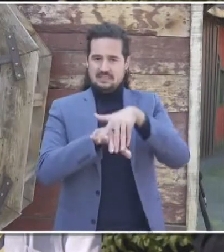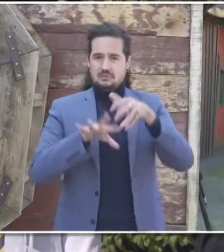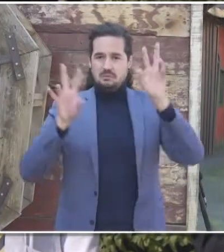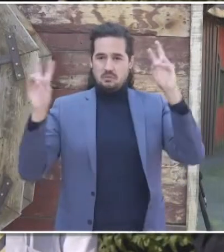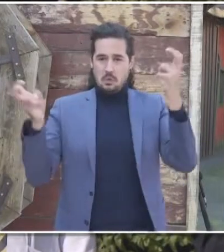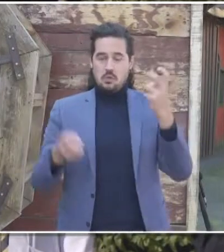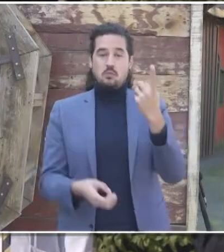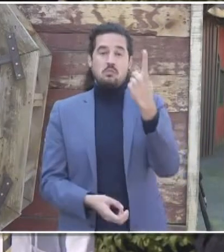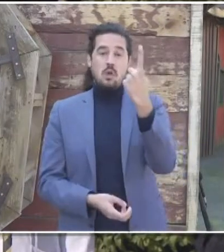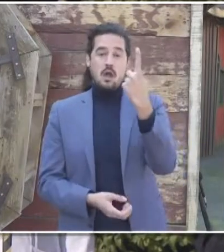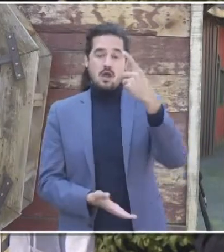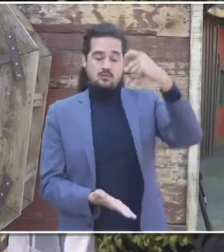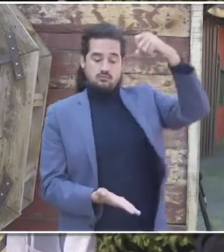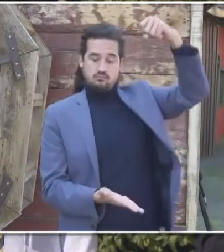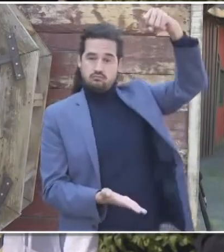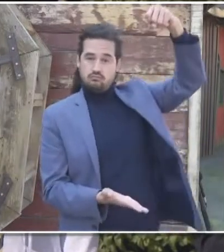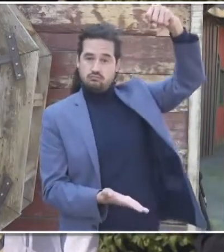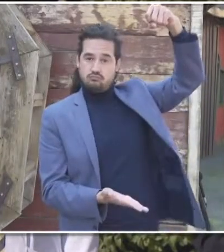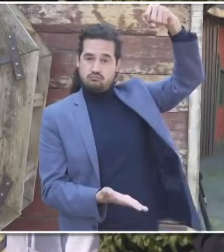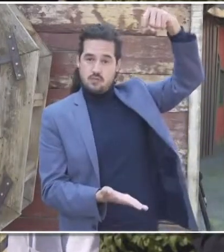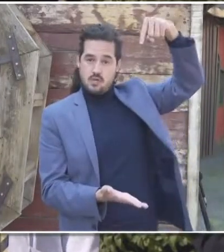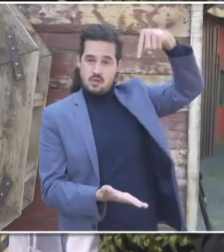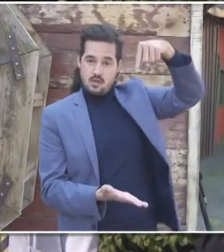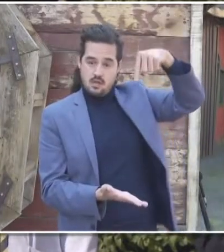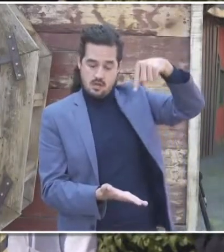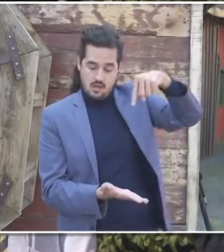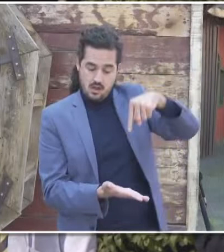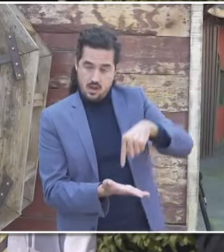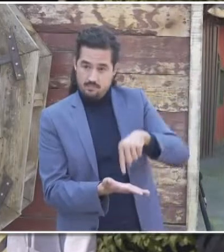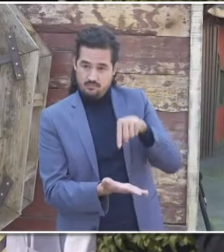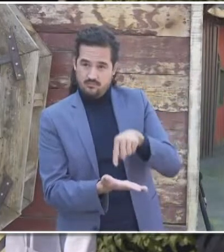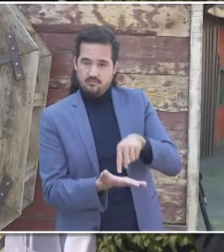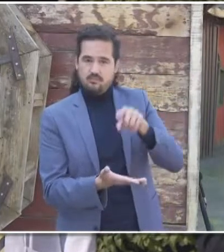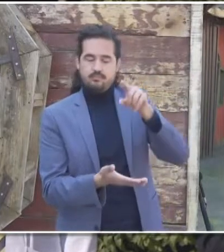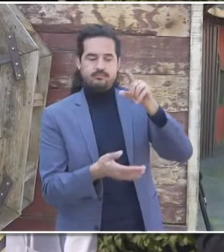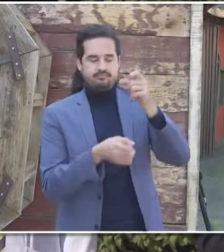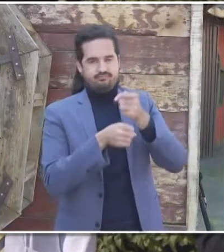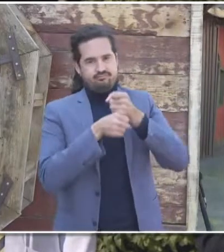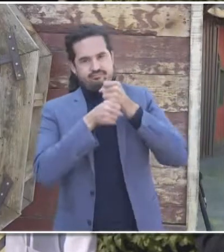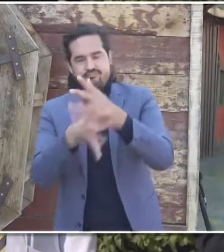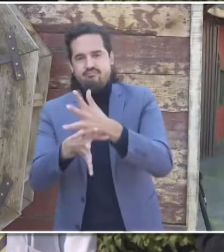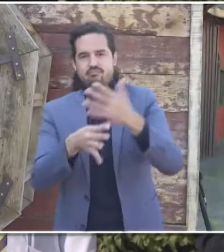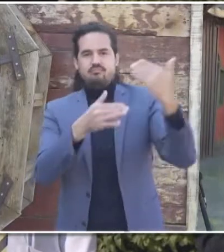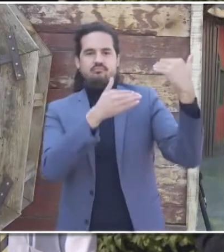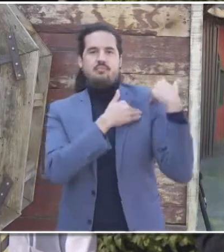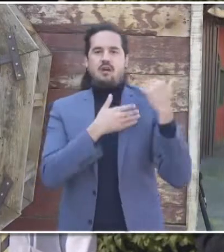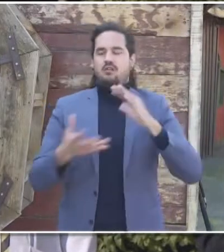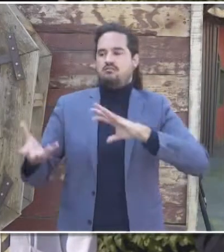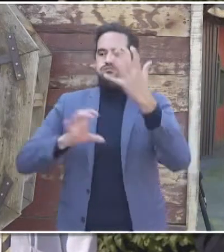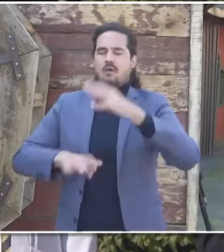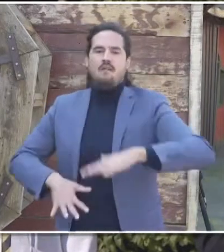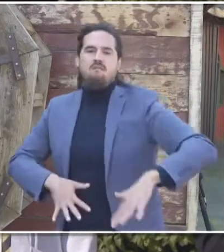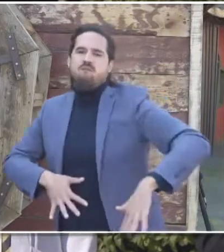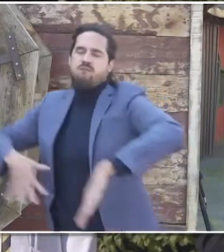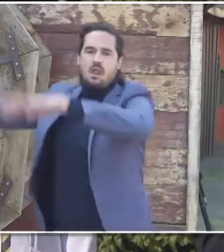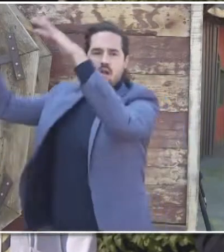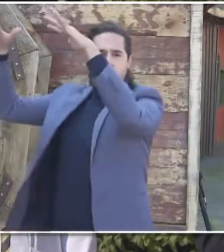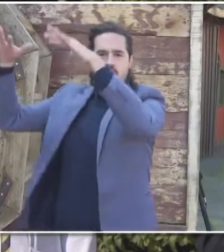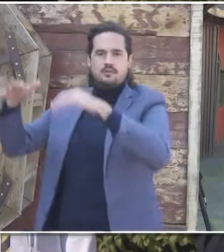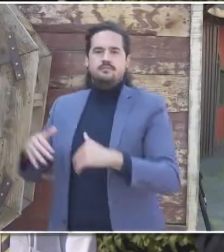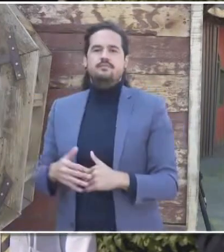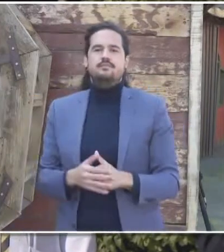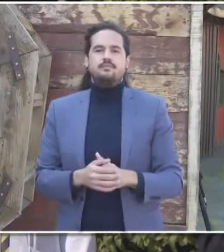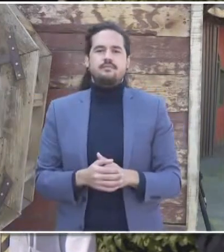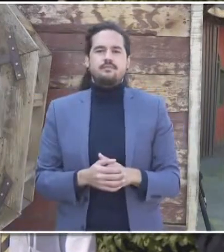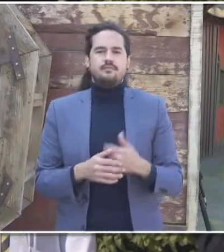responsible for the flood. I'd like to focus on three parts of that proverb. First, the single raindrop. Second, responsibility.